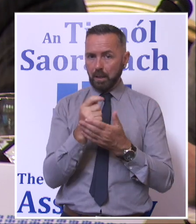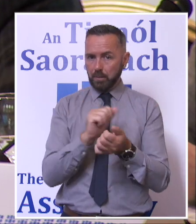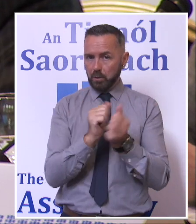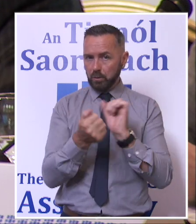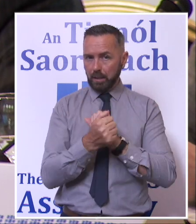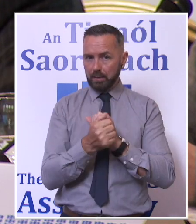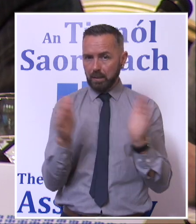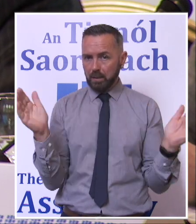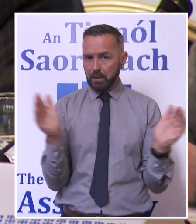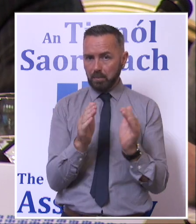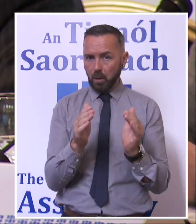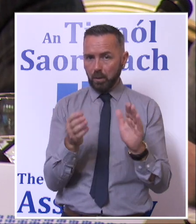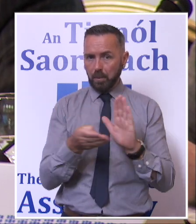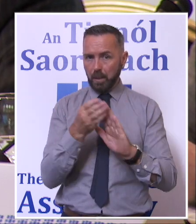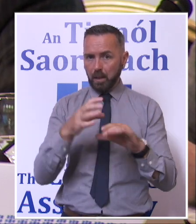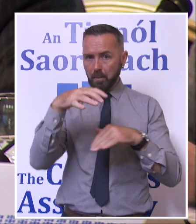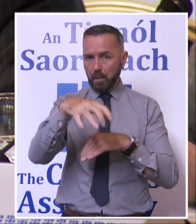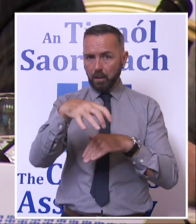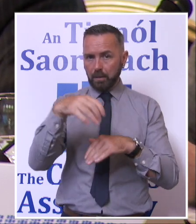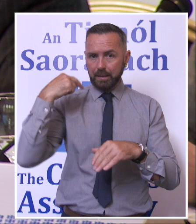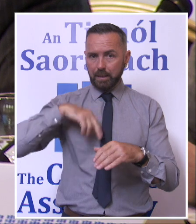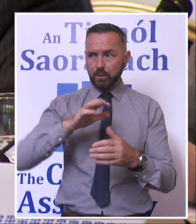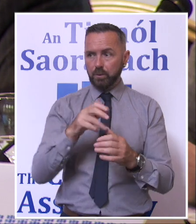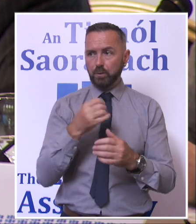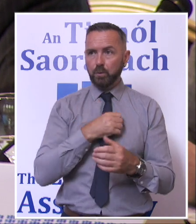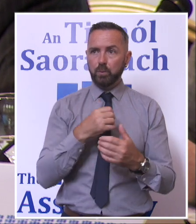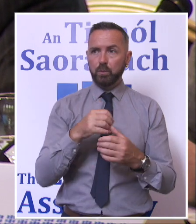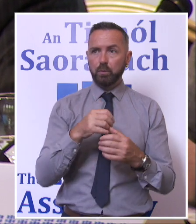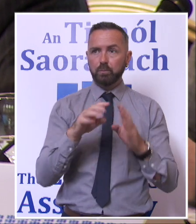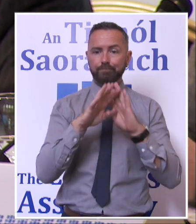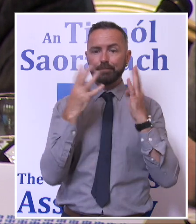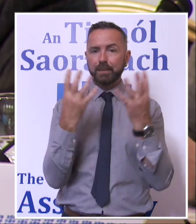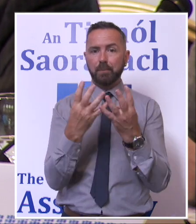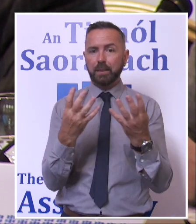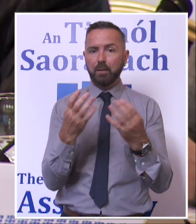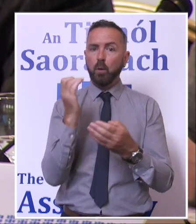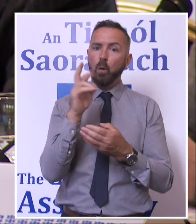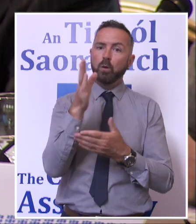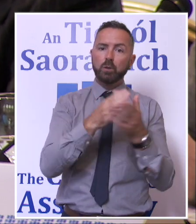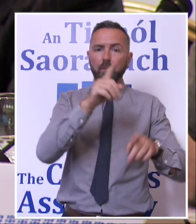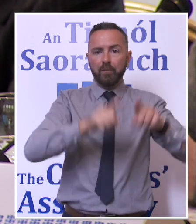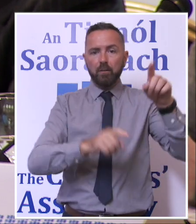smaller building block closer to the citizen, or some variation of the above? And we've had previous